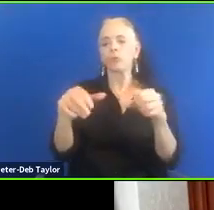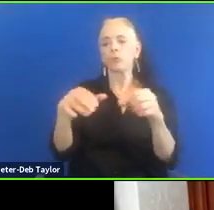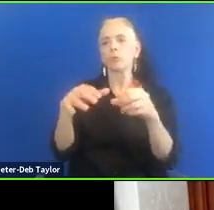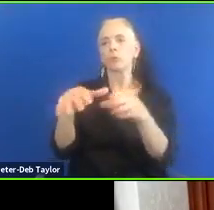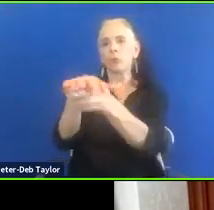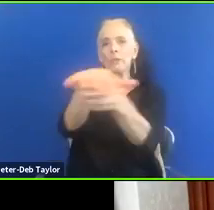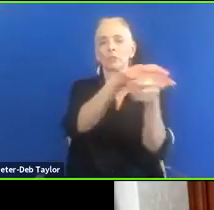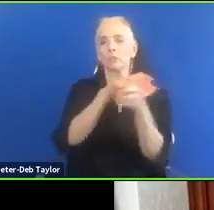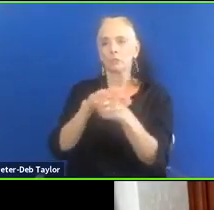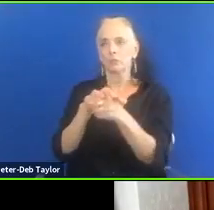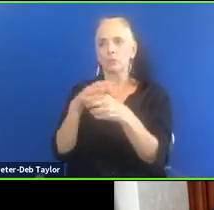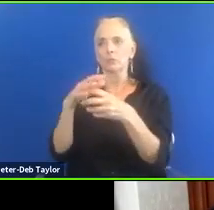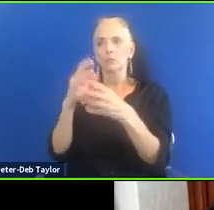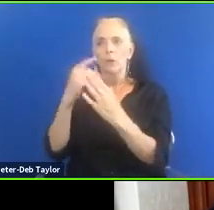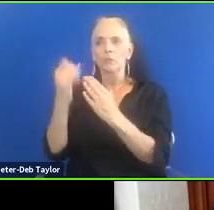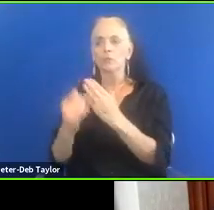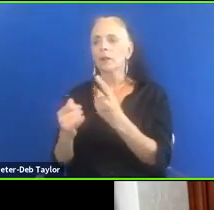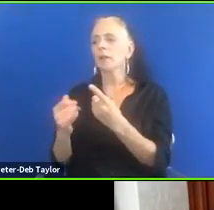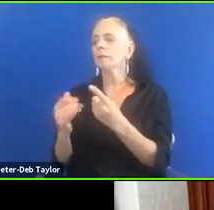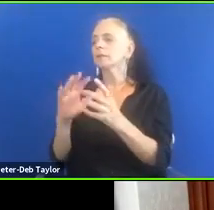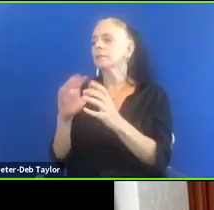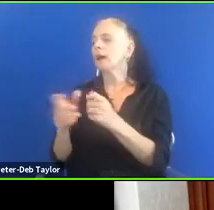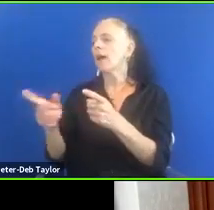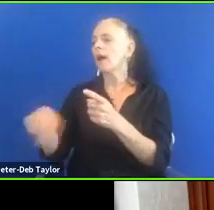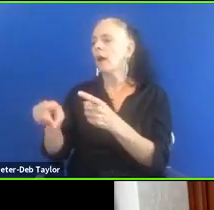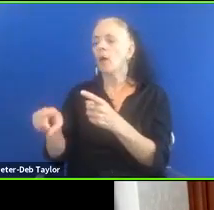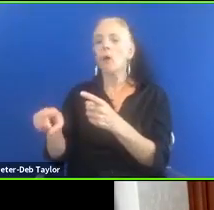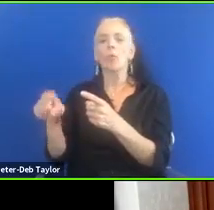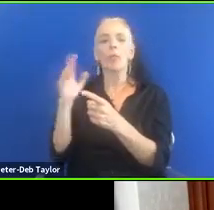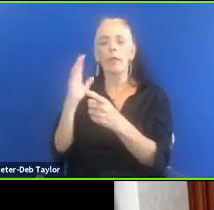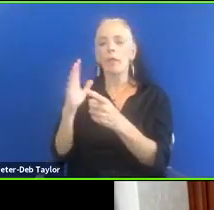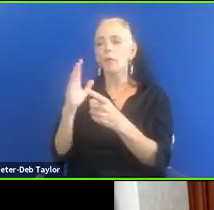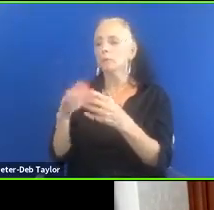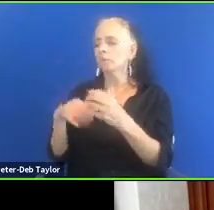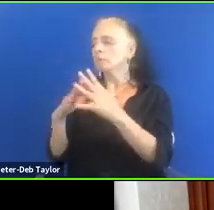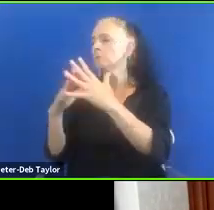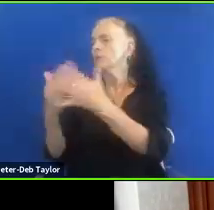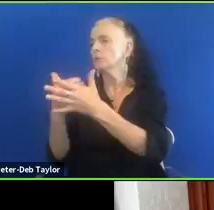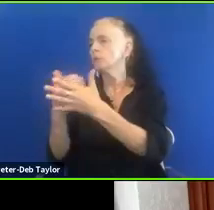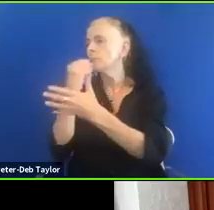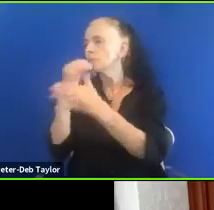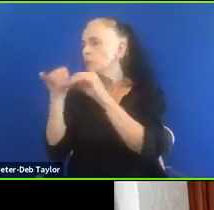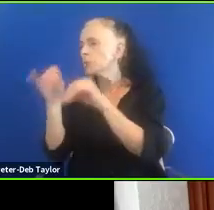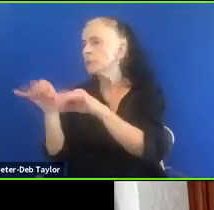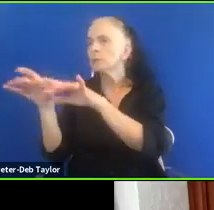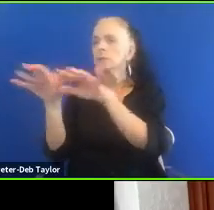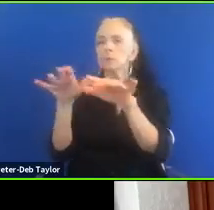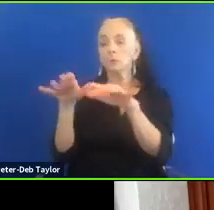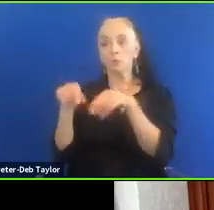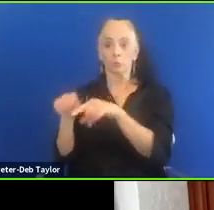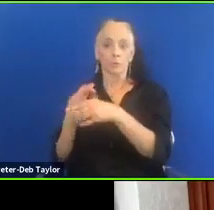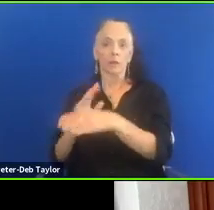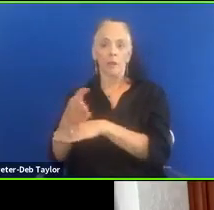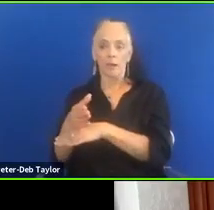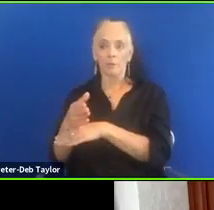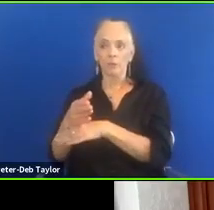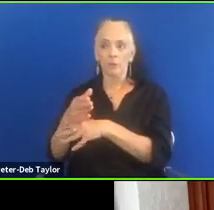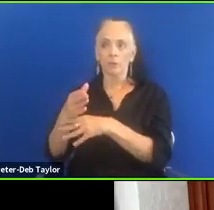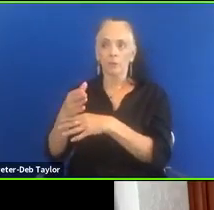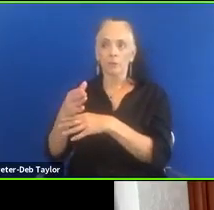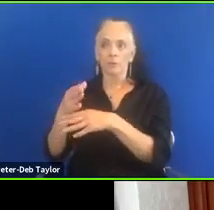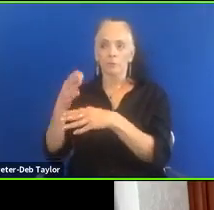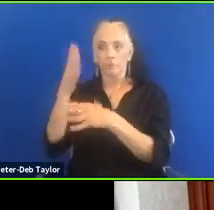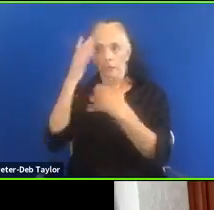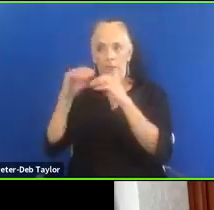systems during and after the crisis, and folks around the country doing some really amazing work. So that question of